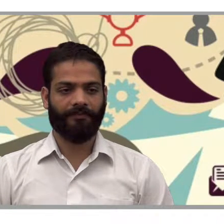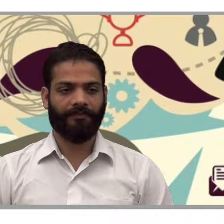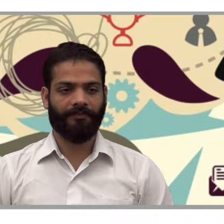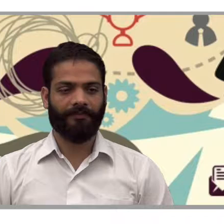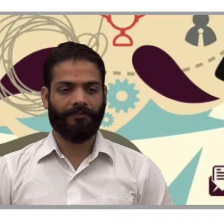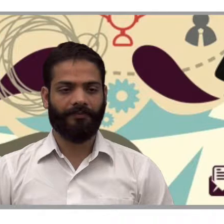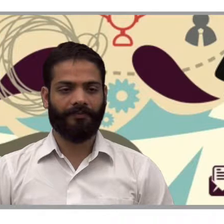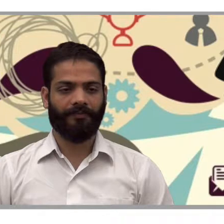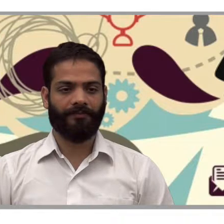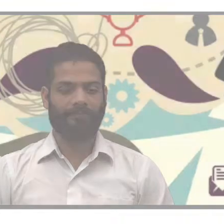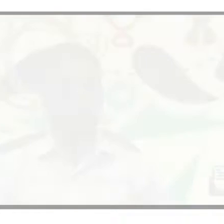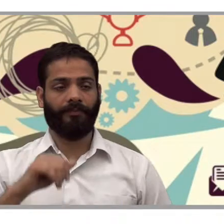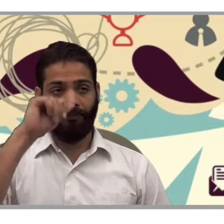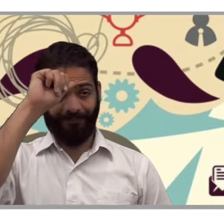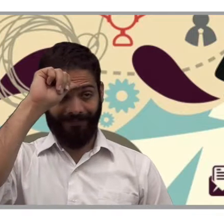2 red books to you.